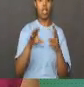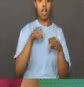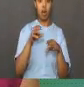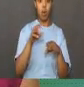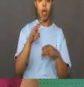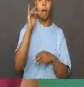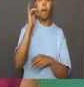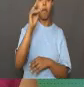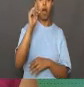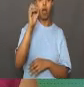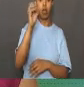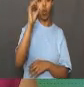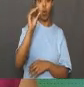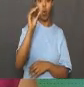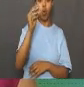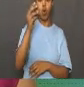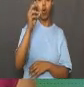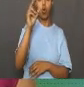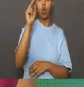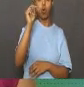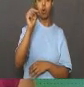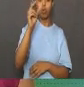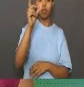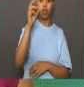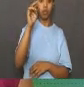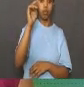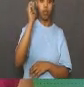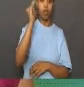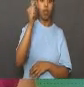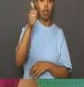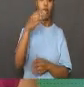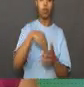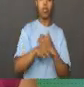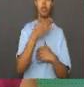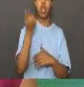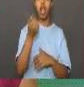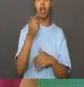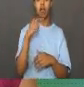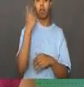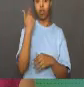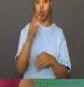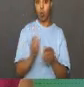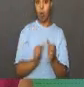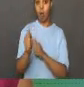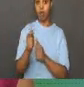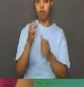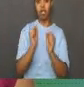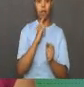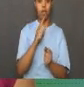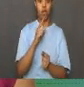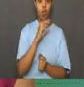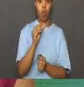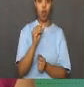Also, there are no carrier proteins in the mitochondrial membrane needed